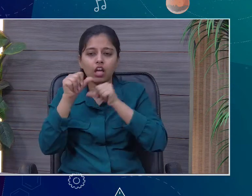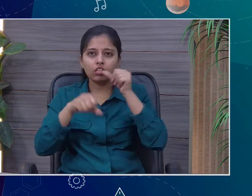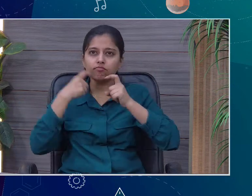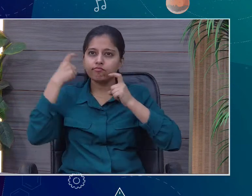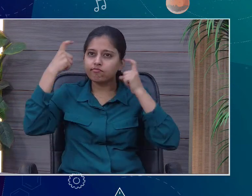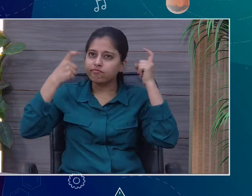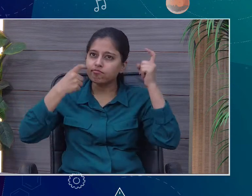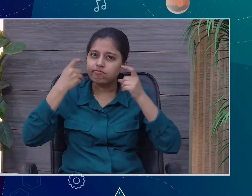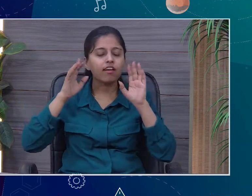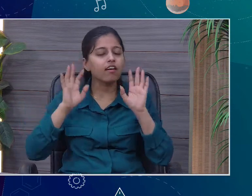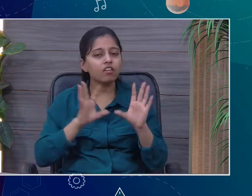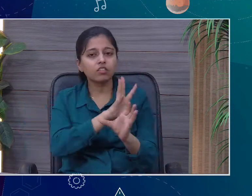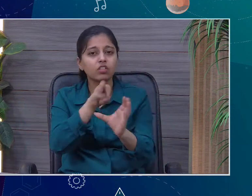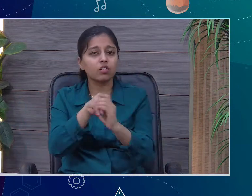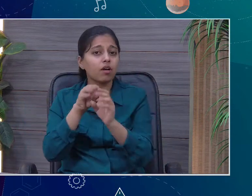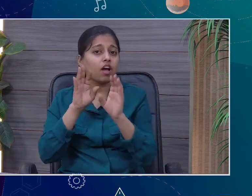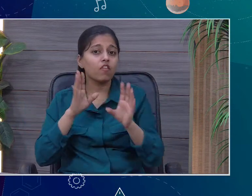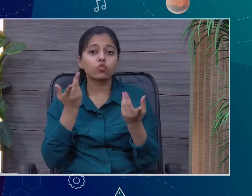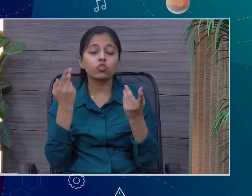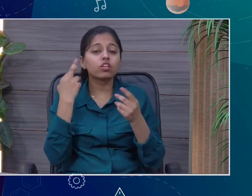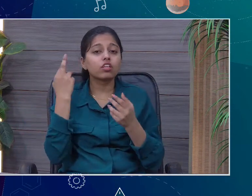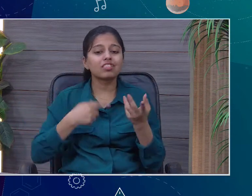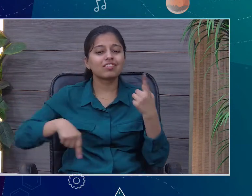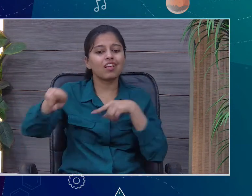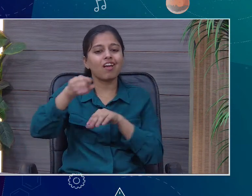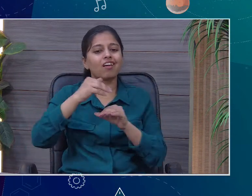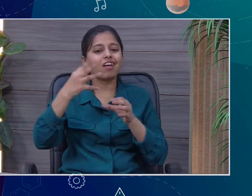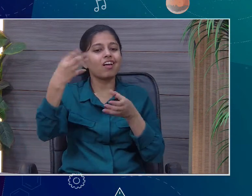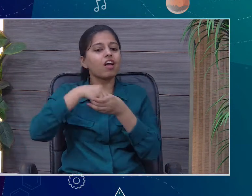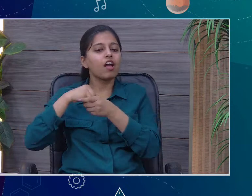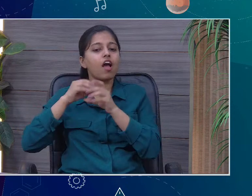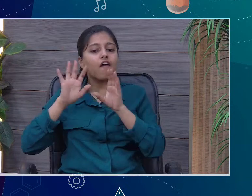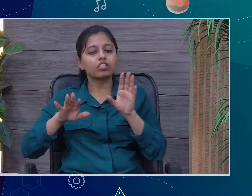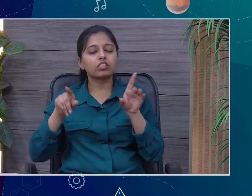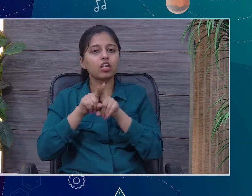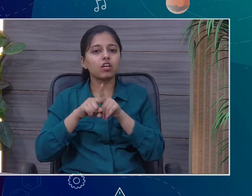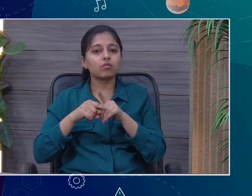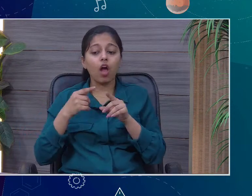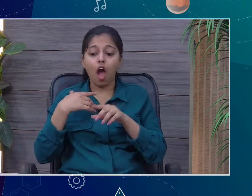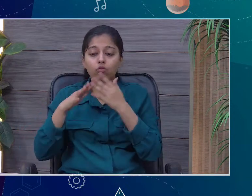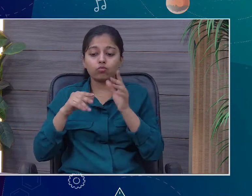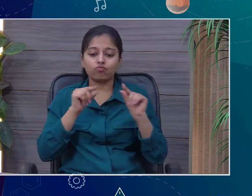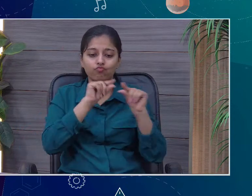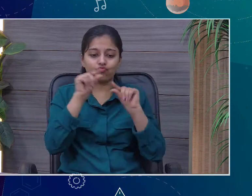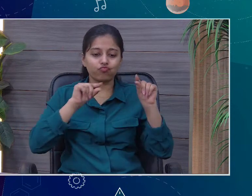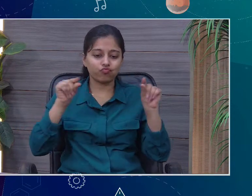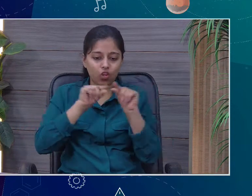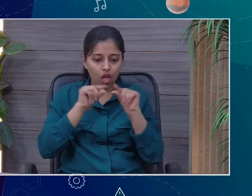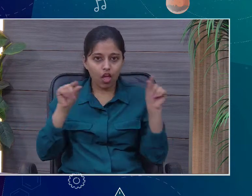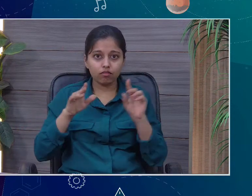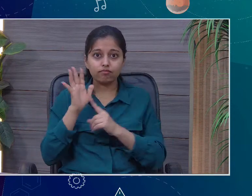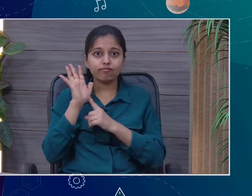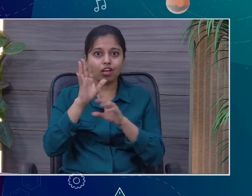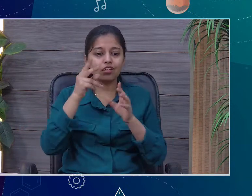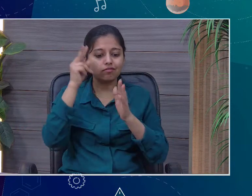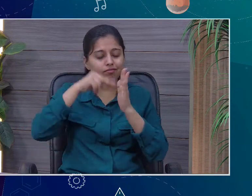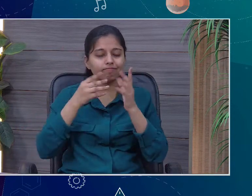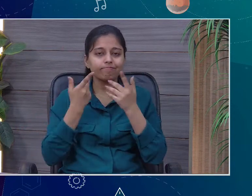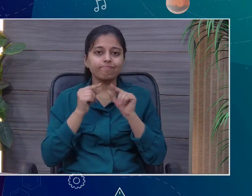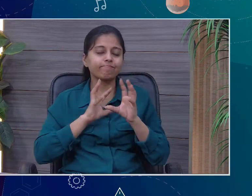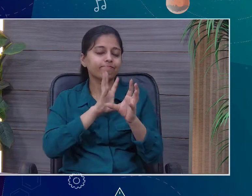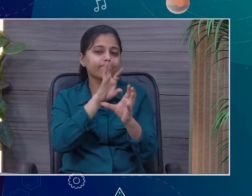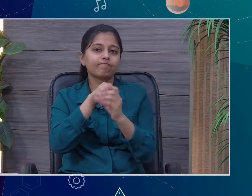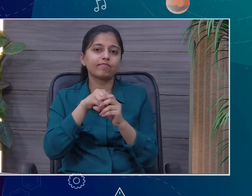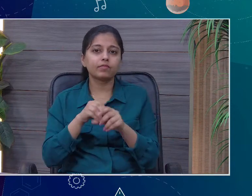thinking, because they all are getting into the process of through this smaller sentences and riddles. So ma'am,